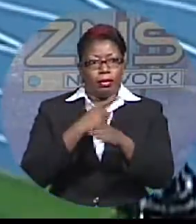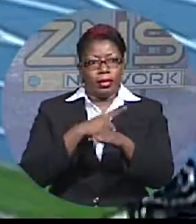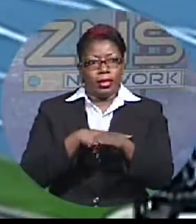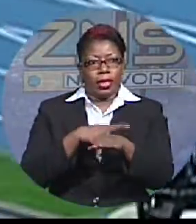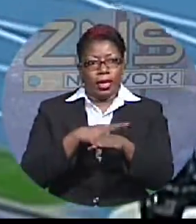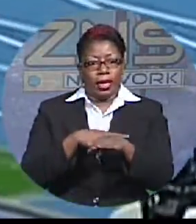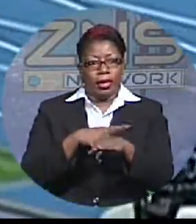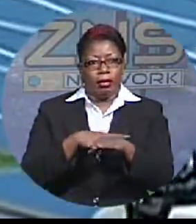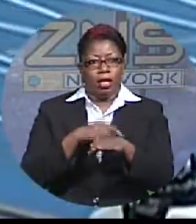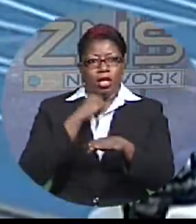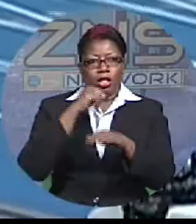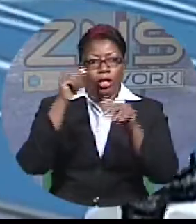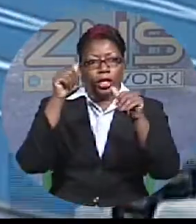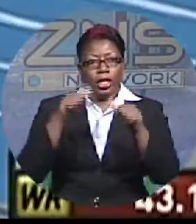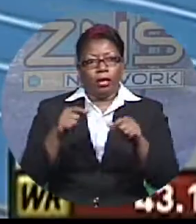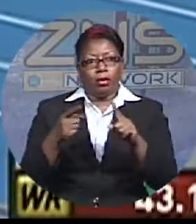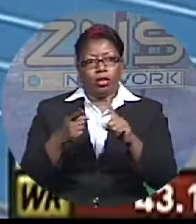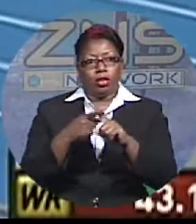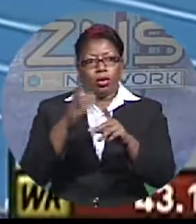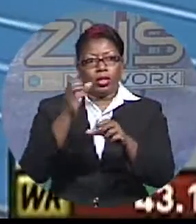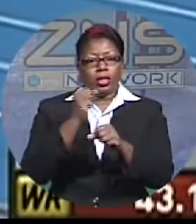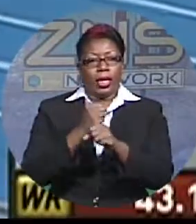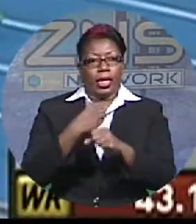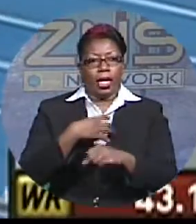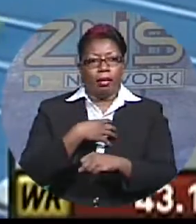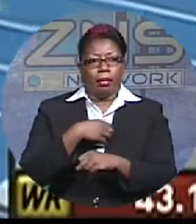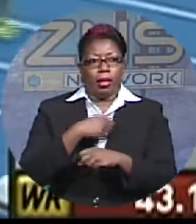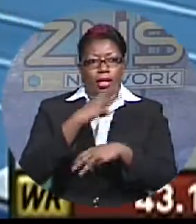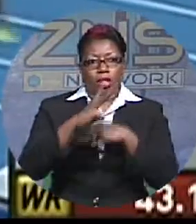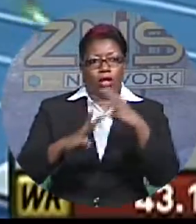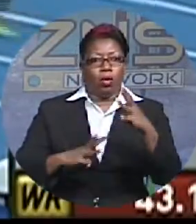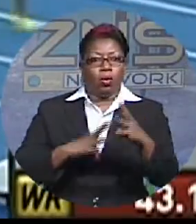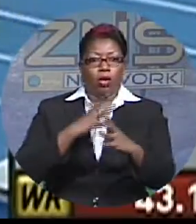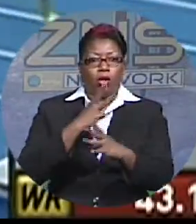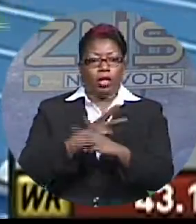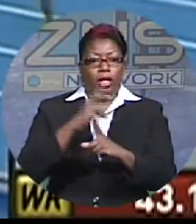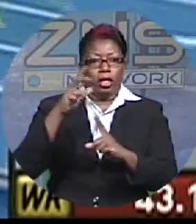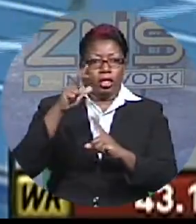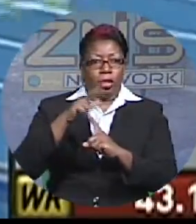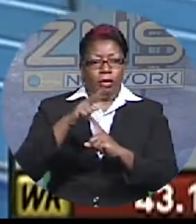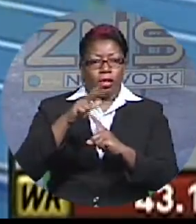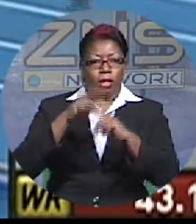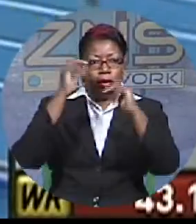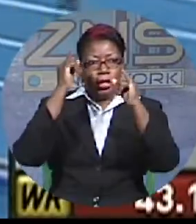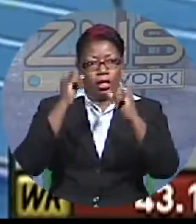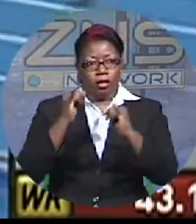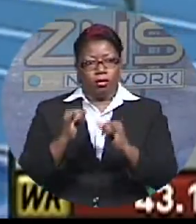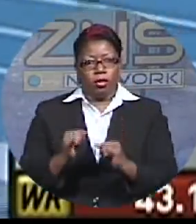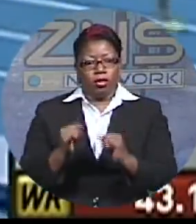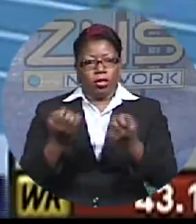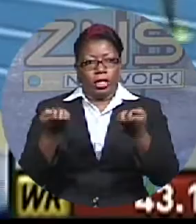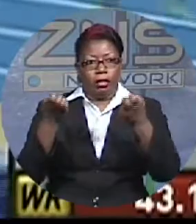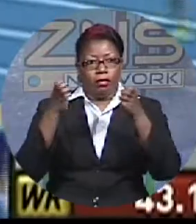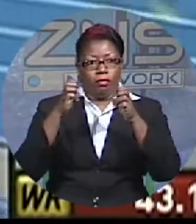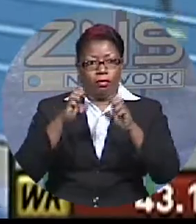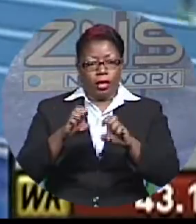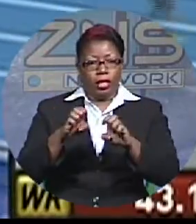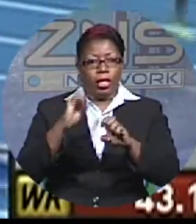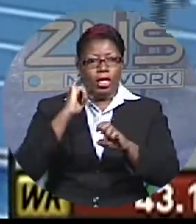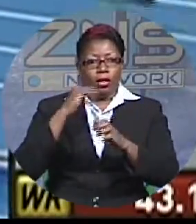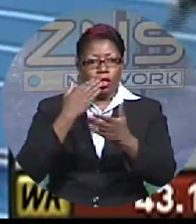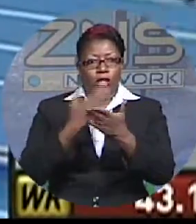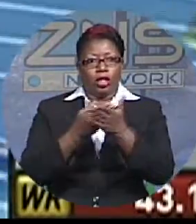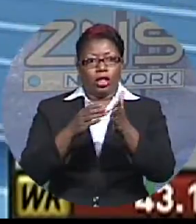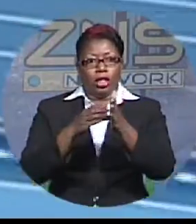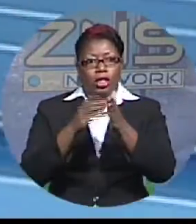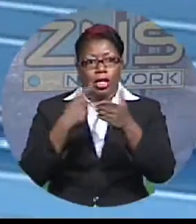he's been not able to pick up a medal in the World Track and Field Championships in the 400 individual event. He was in good contention,